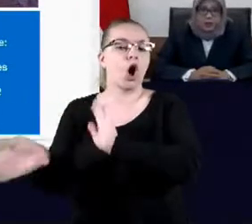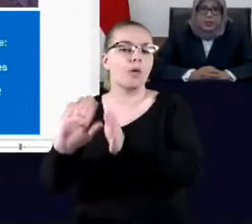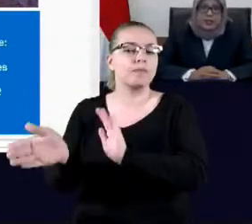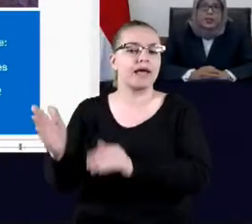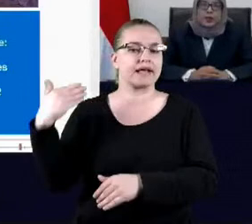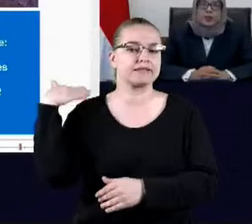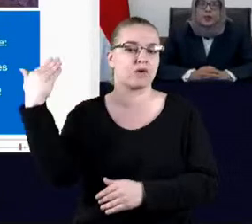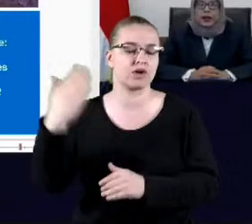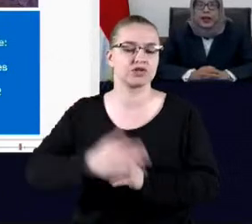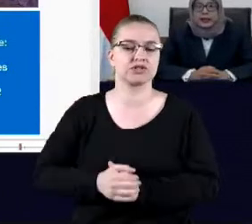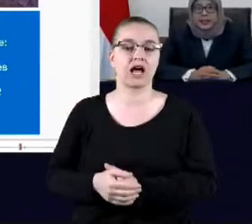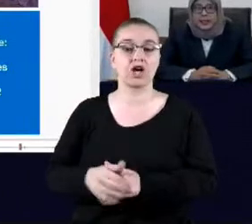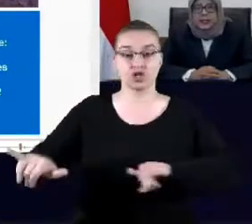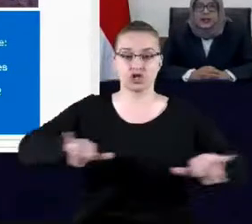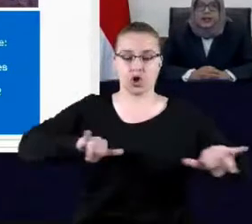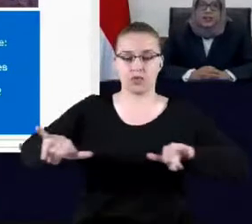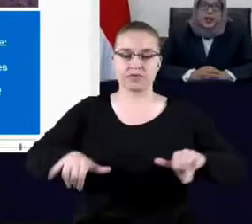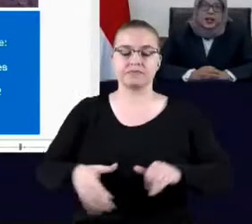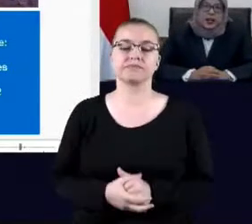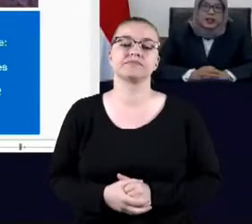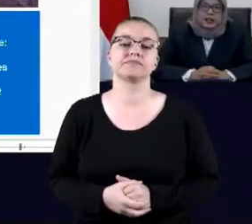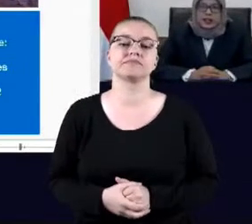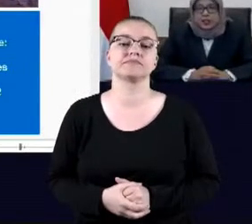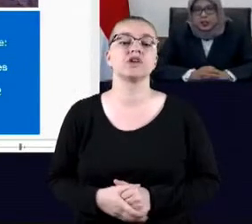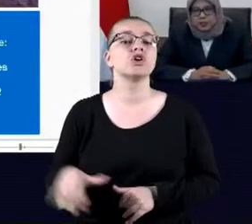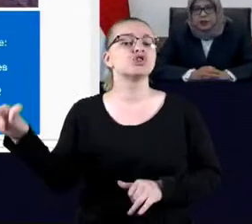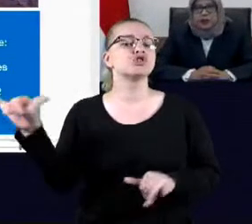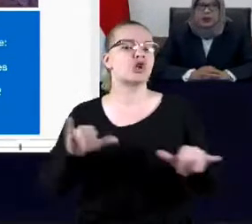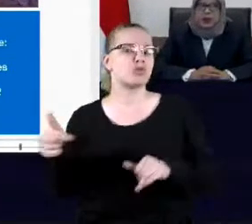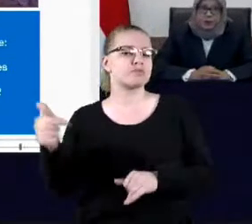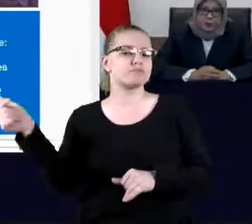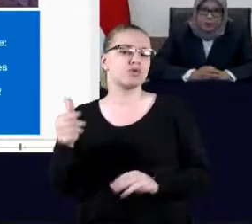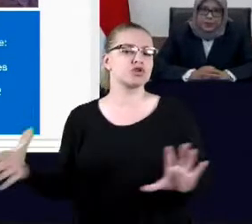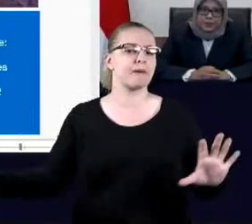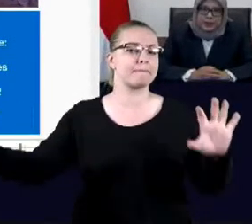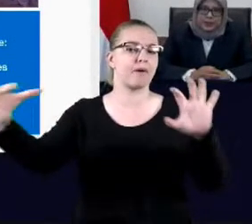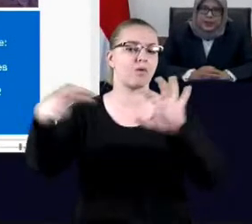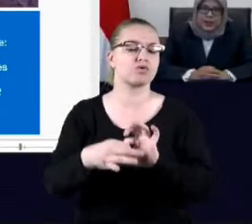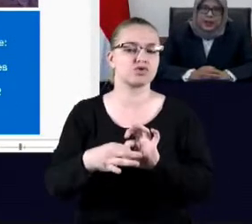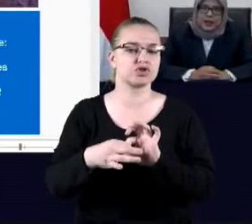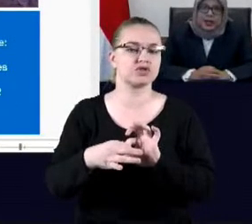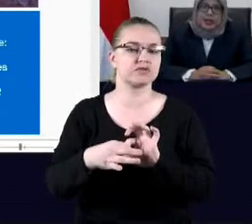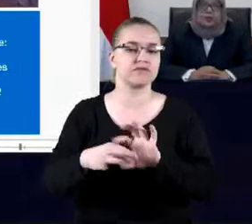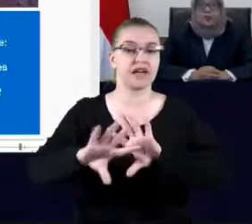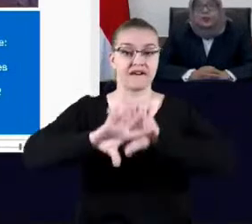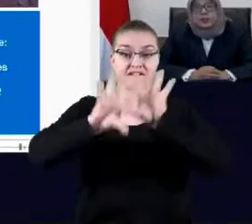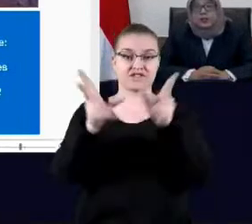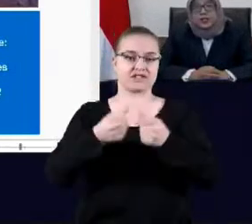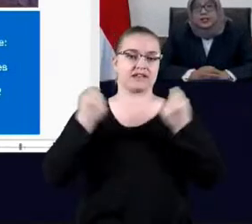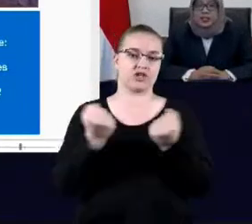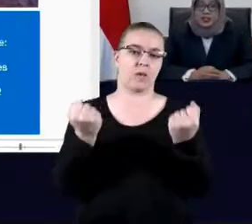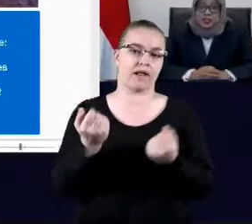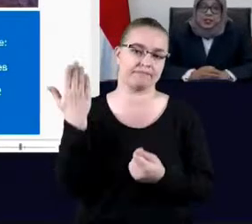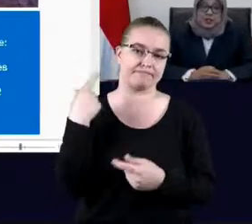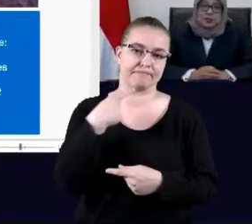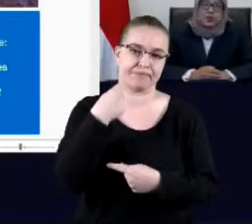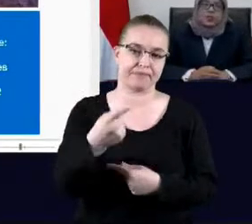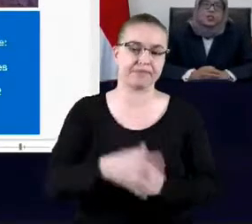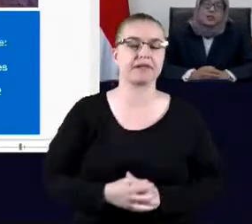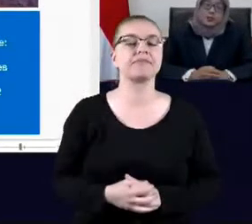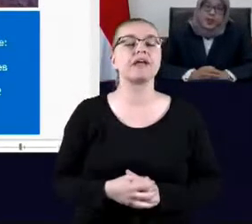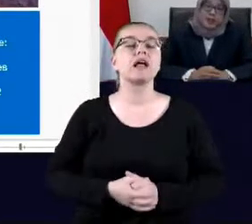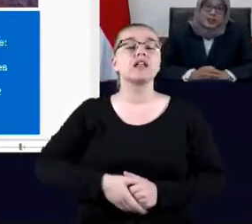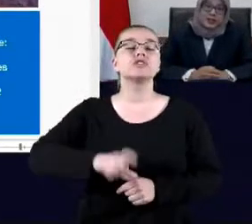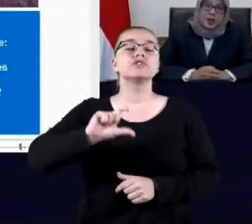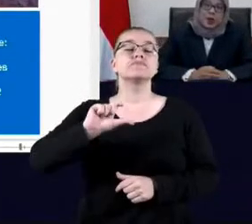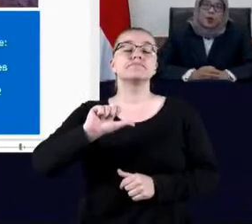And government through enacting an agile and data-driven government. In the first key sector,